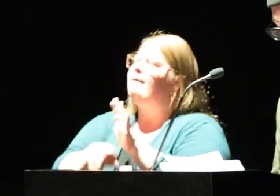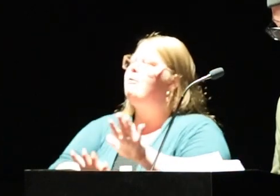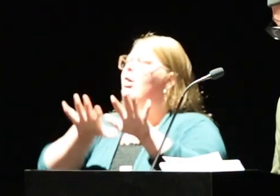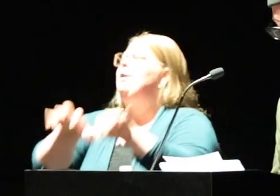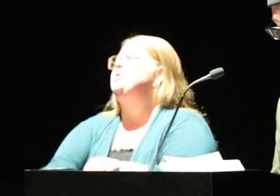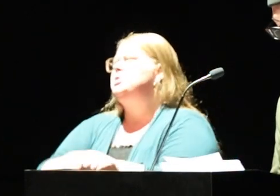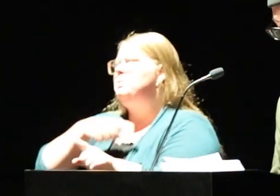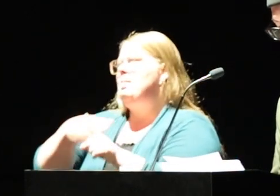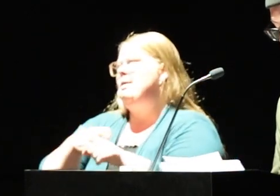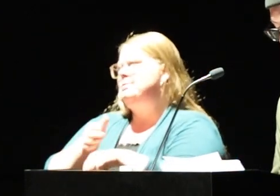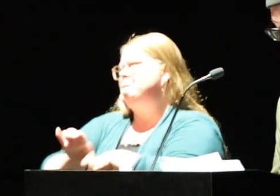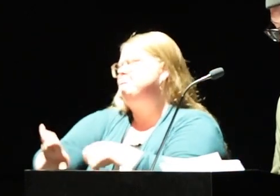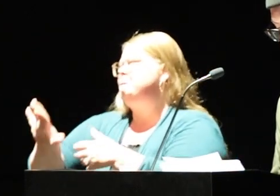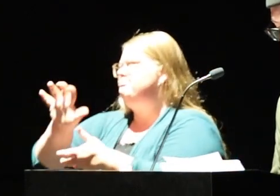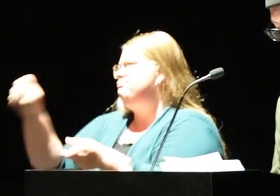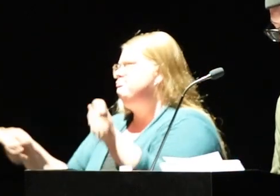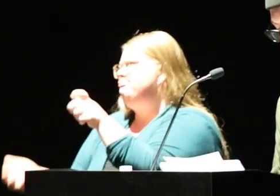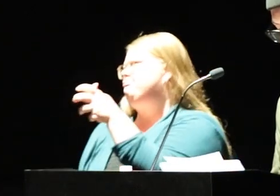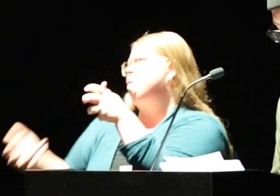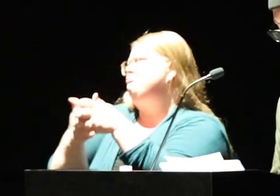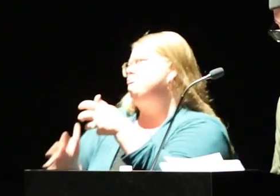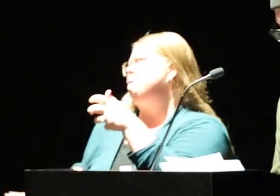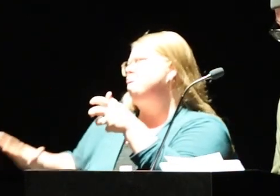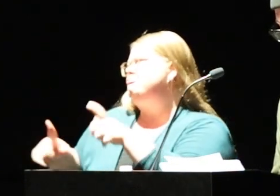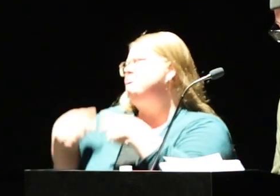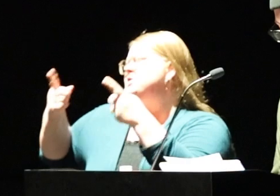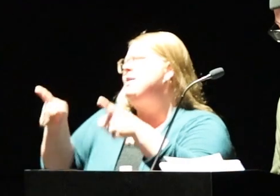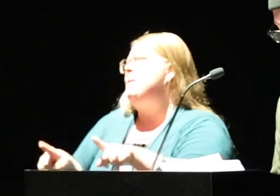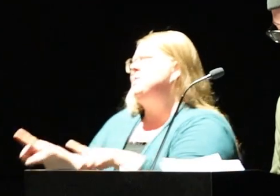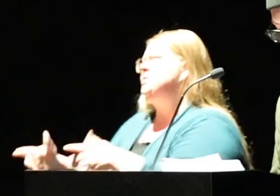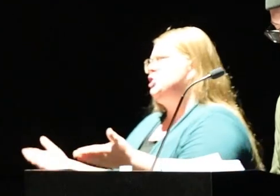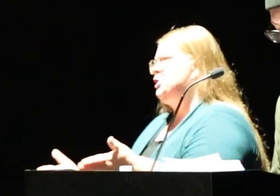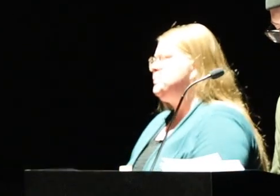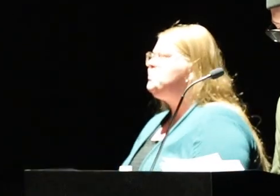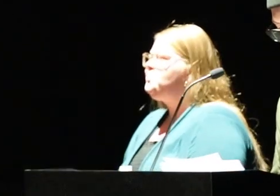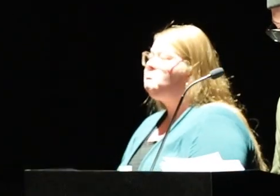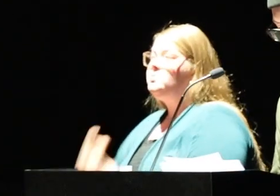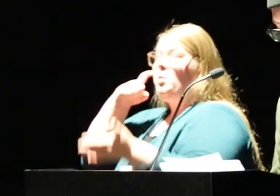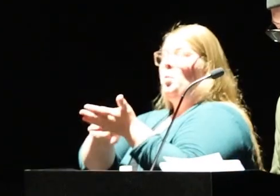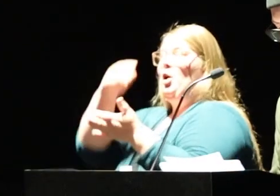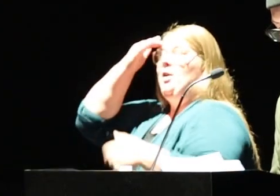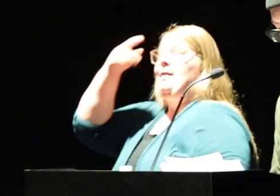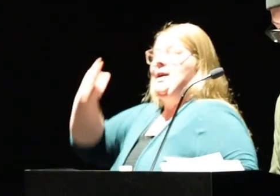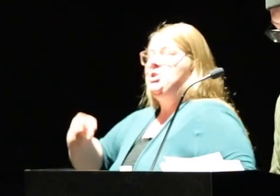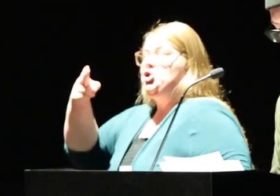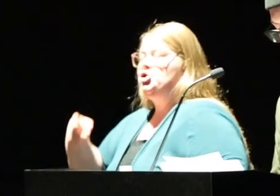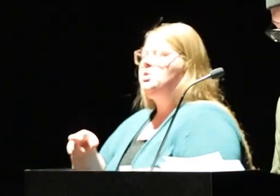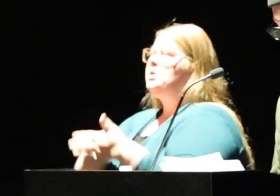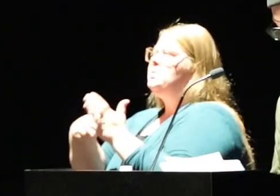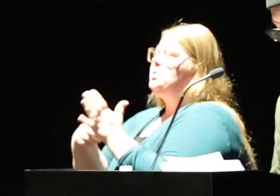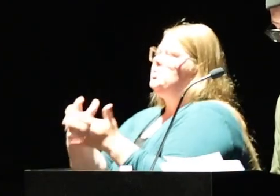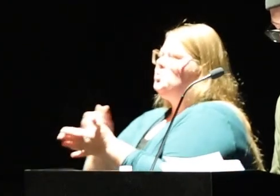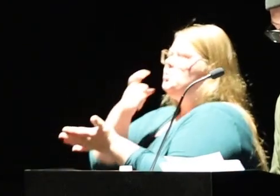of indigenous people that took place on this land. Mindful of these histories, we work towards understanding, acknowledging,